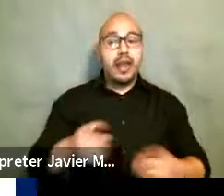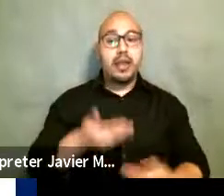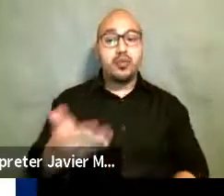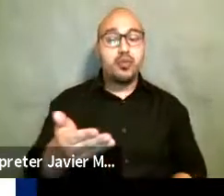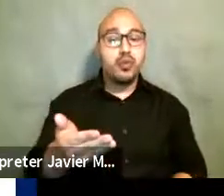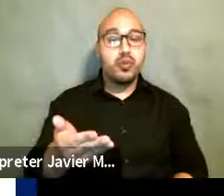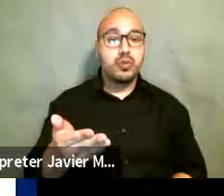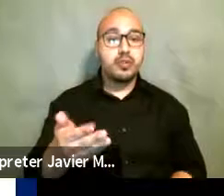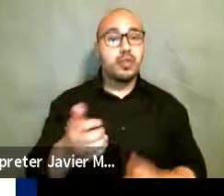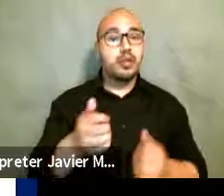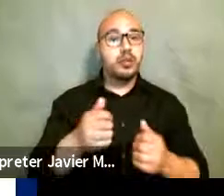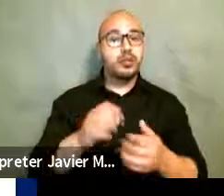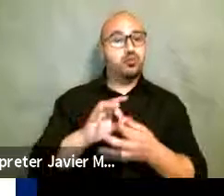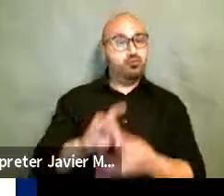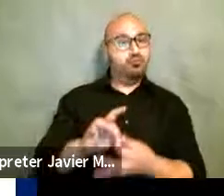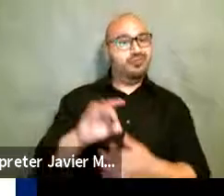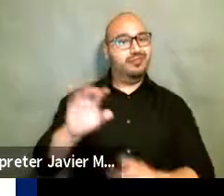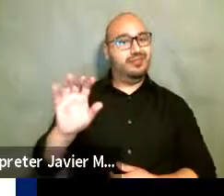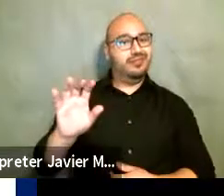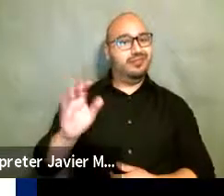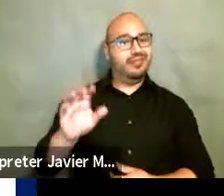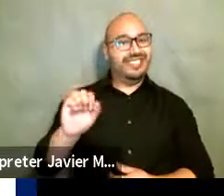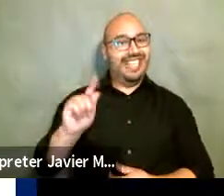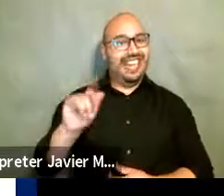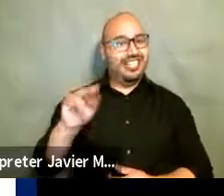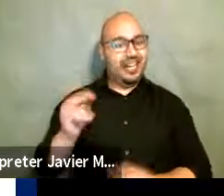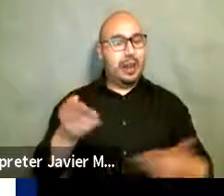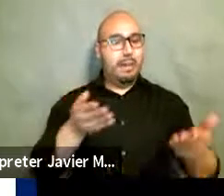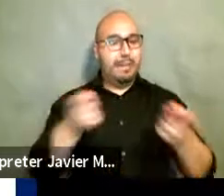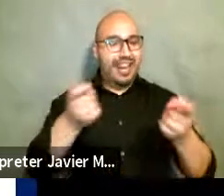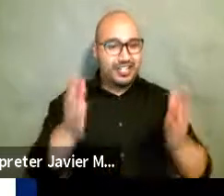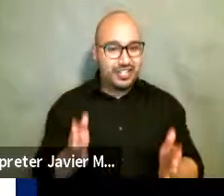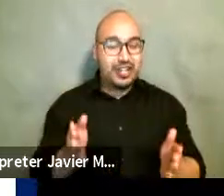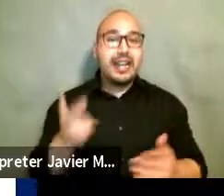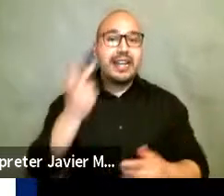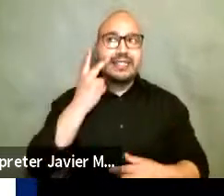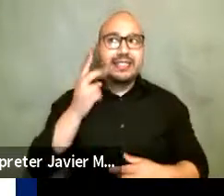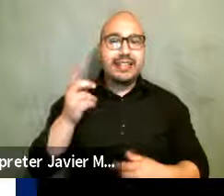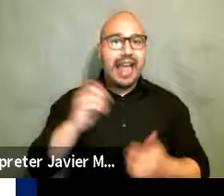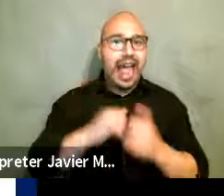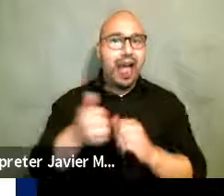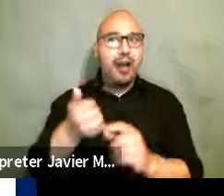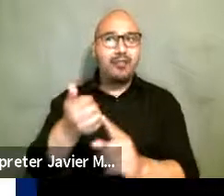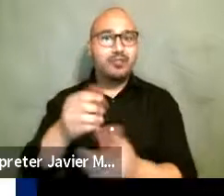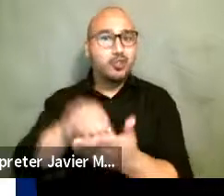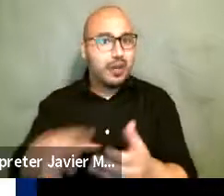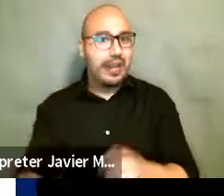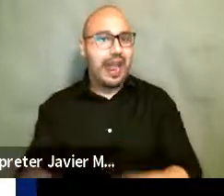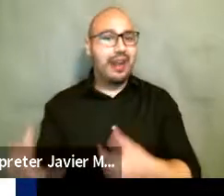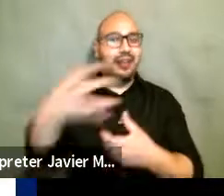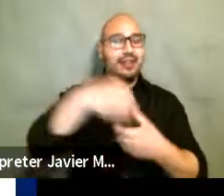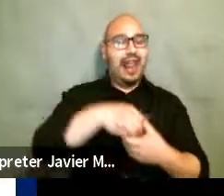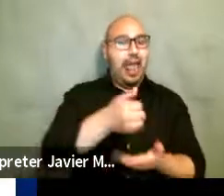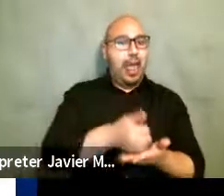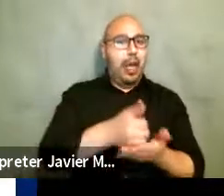them to the station manager and see what they could do to help that station,